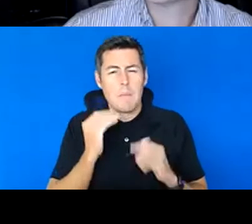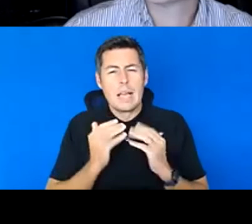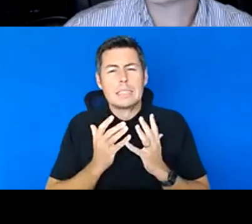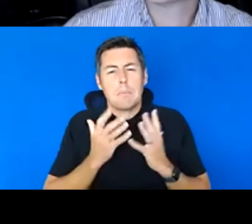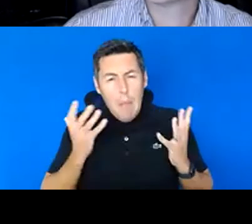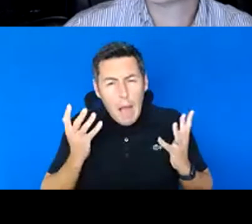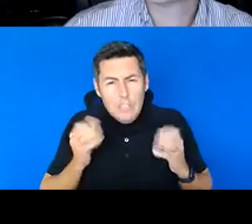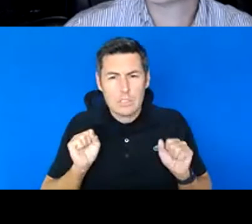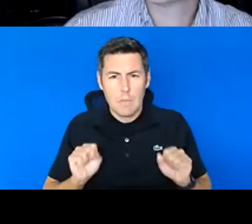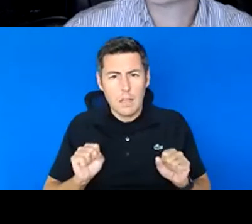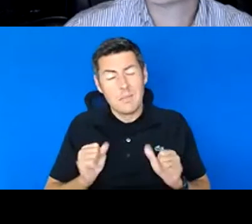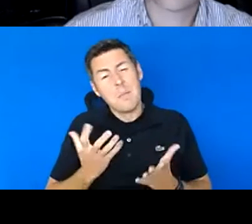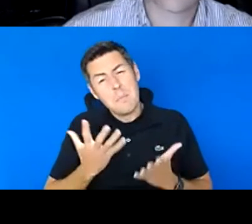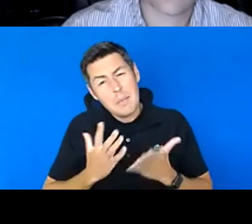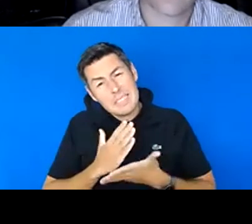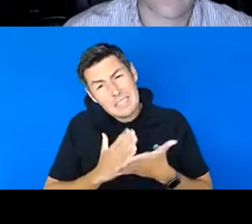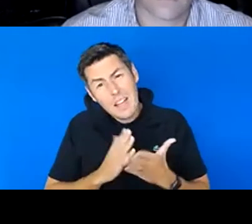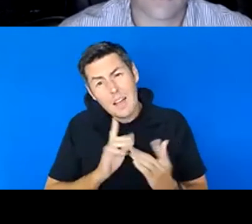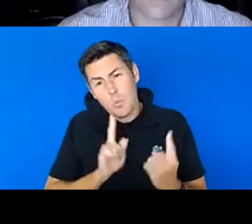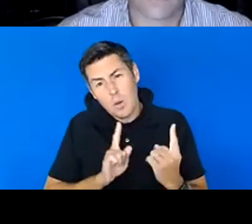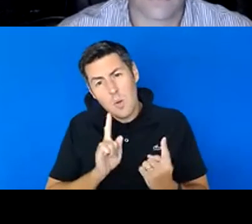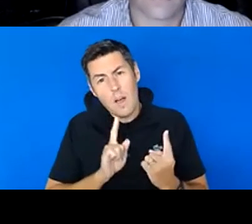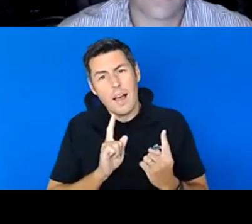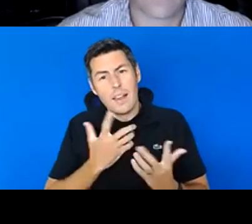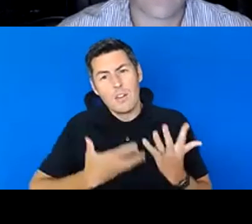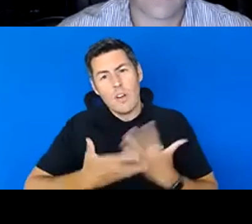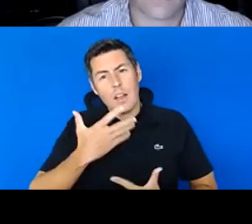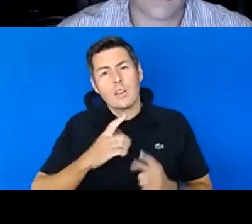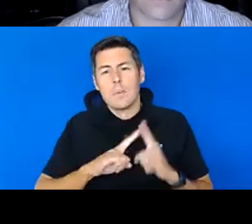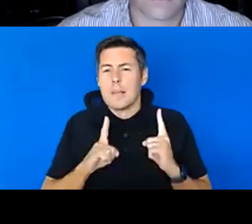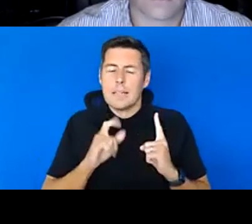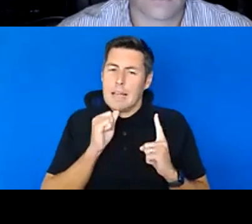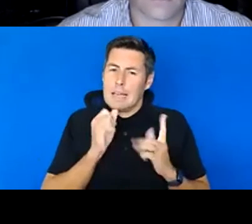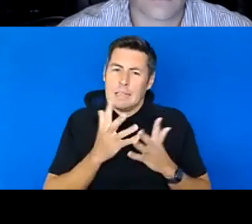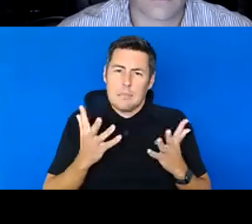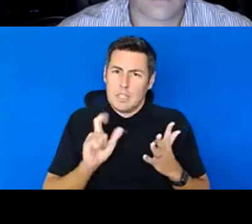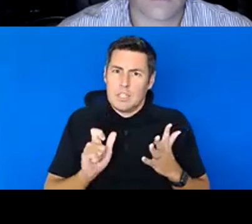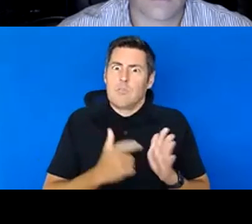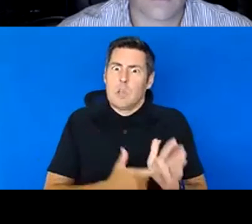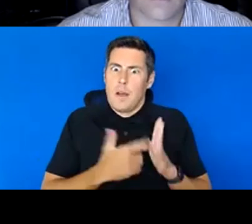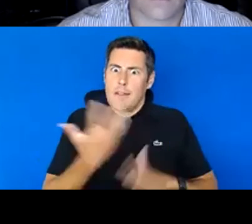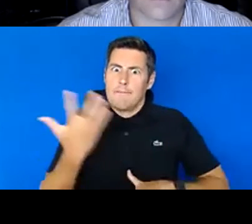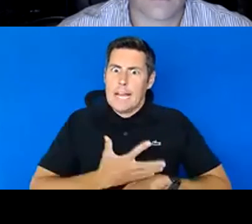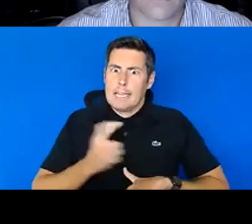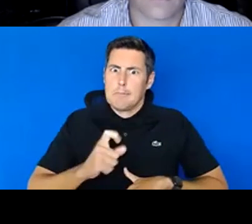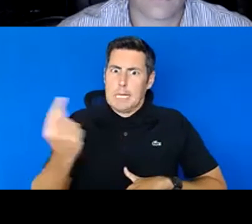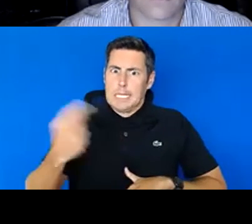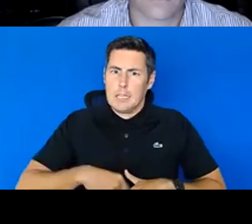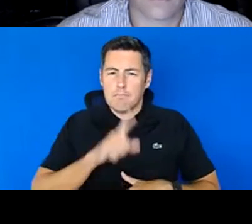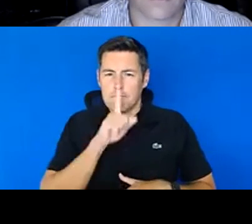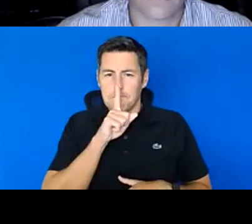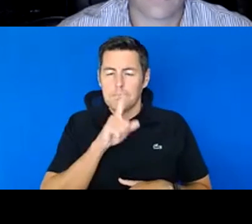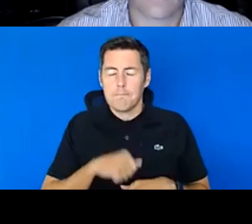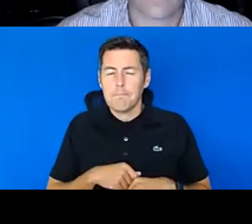some direct face-to-face interaction, but not nearly as much. And one of the ways that we're trying to present this is